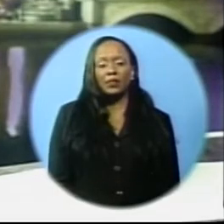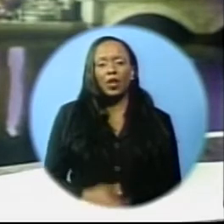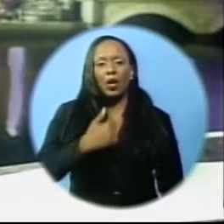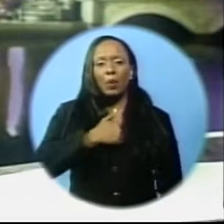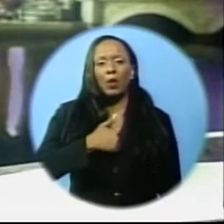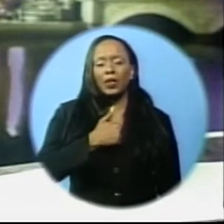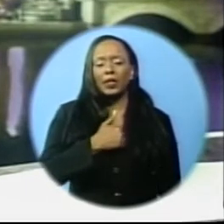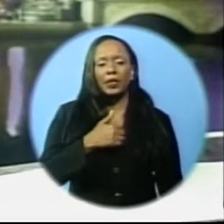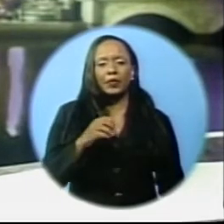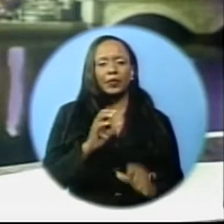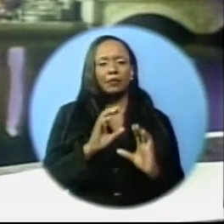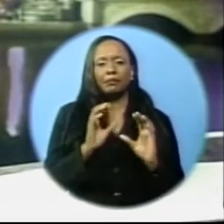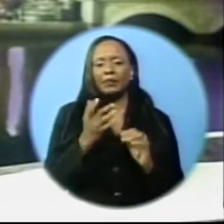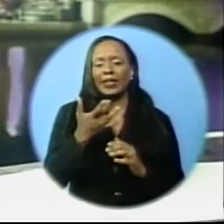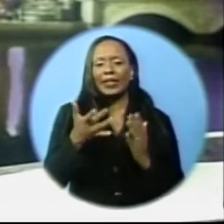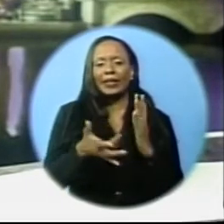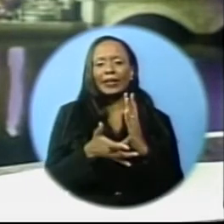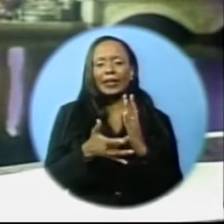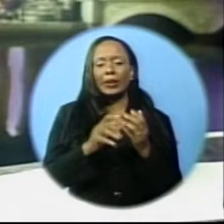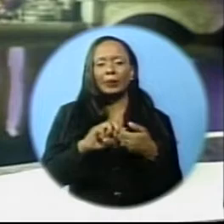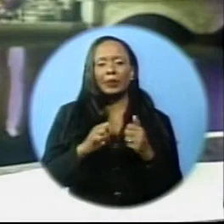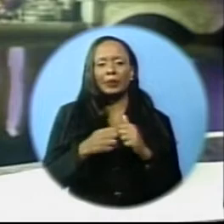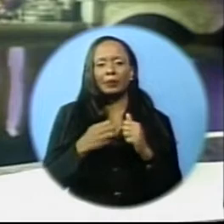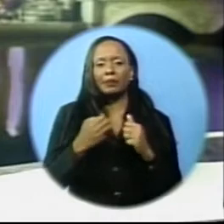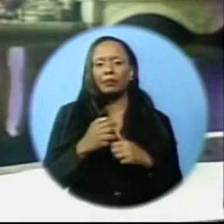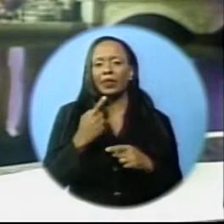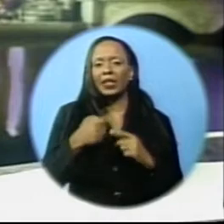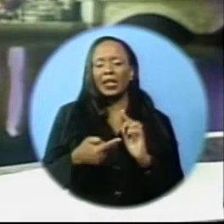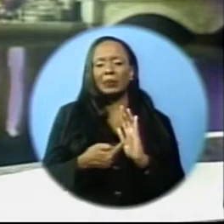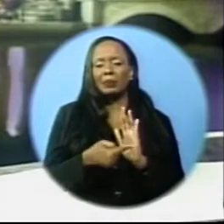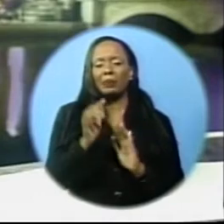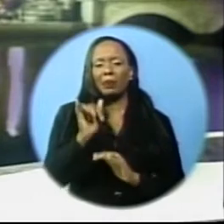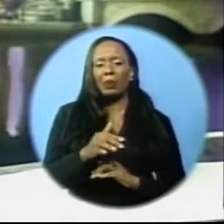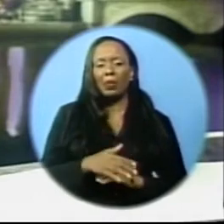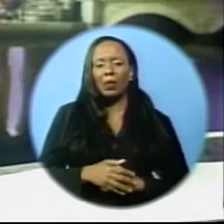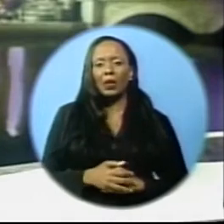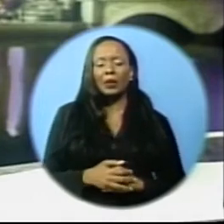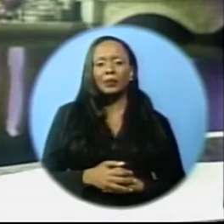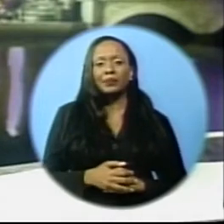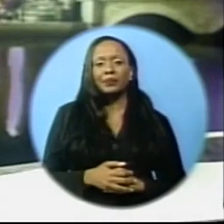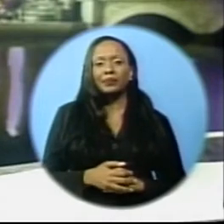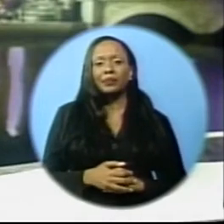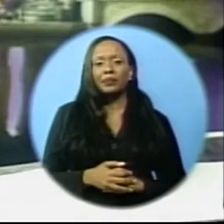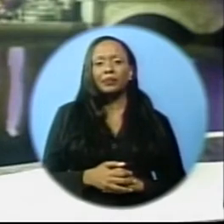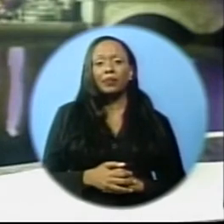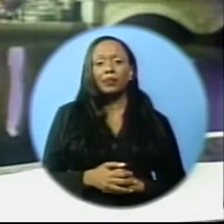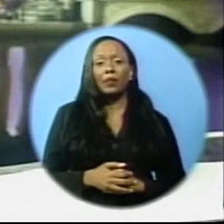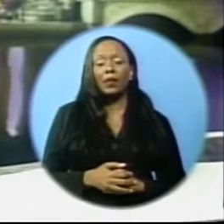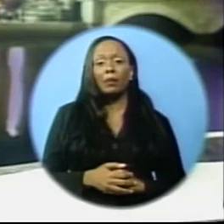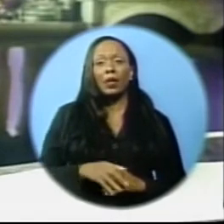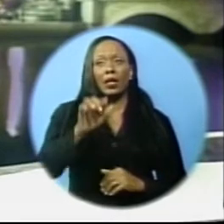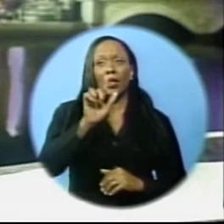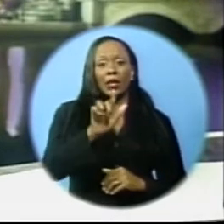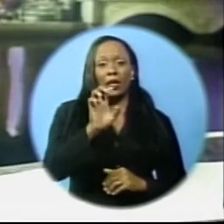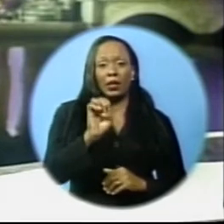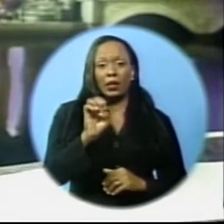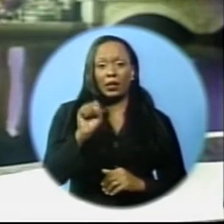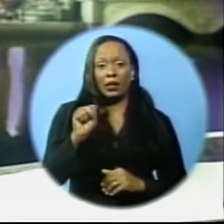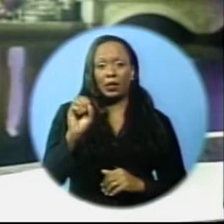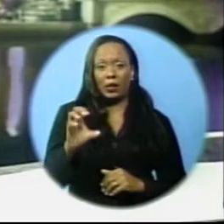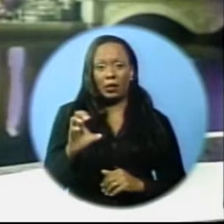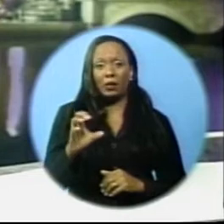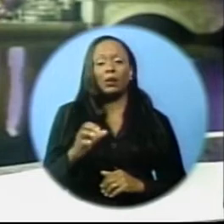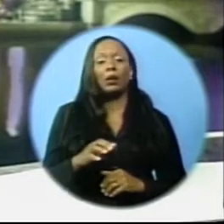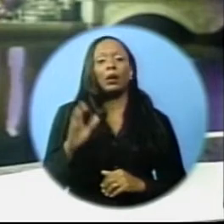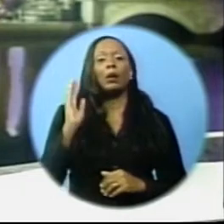We apologize. Technical difficulties prevented us from showing that extract. But the facility will also